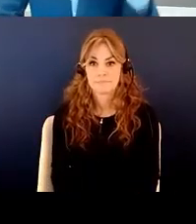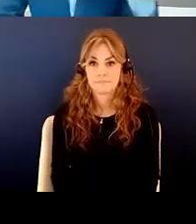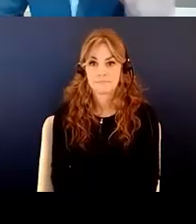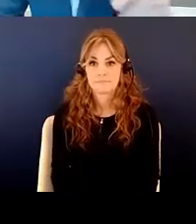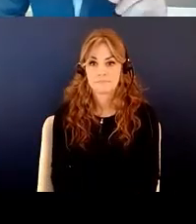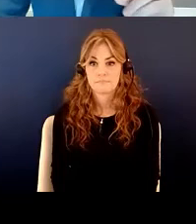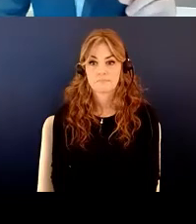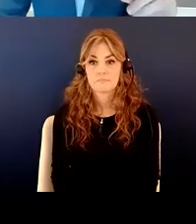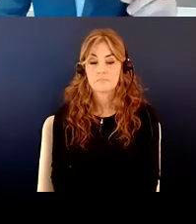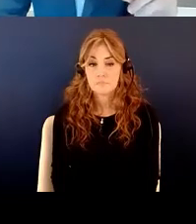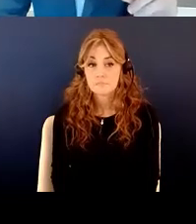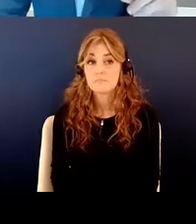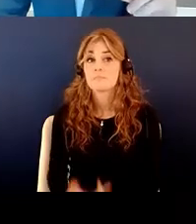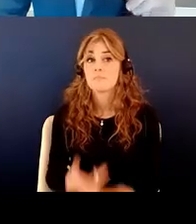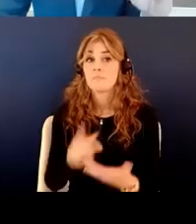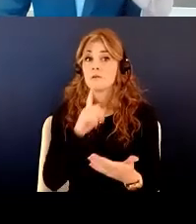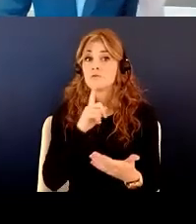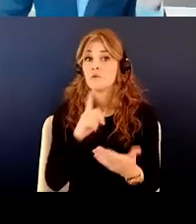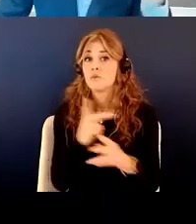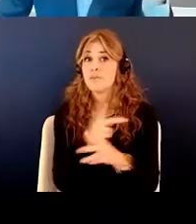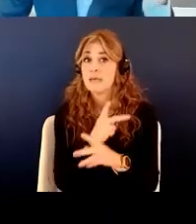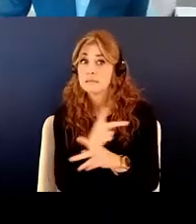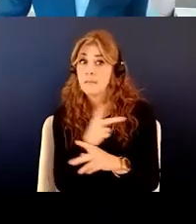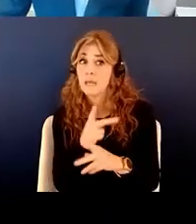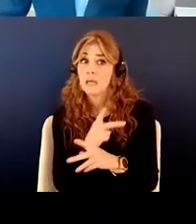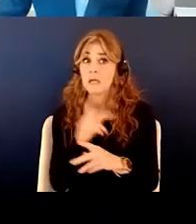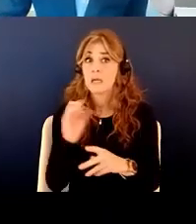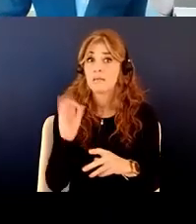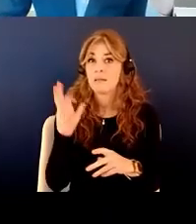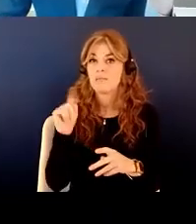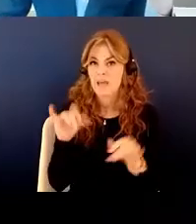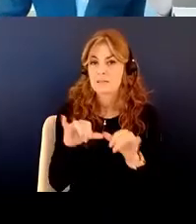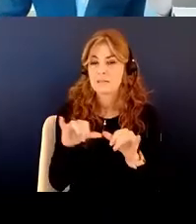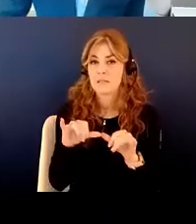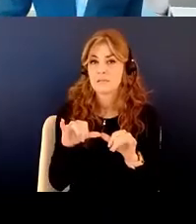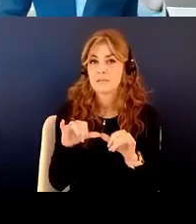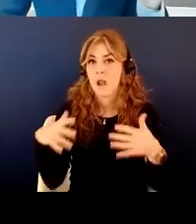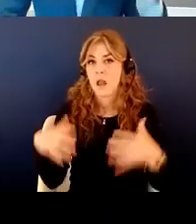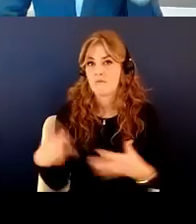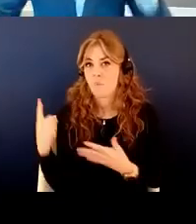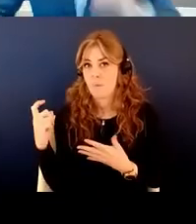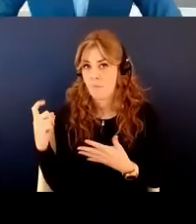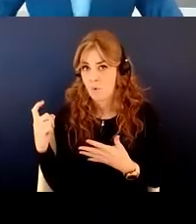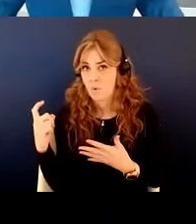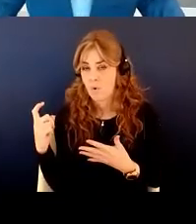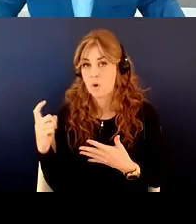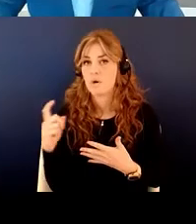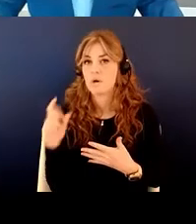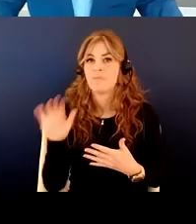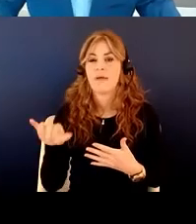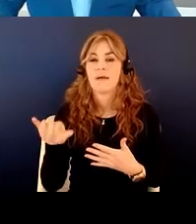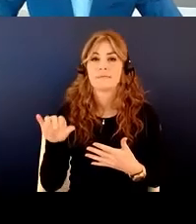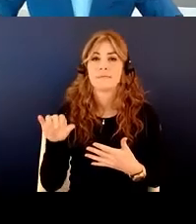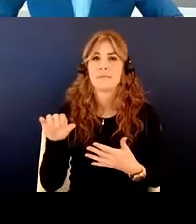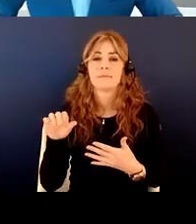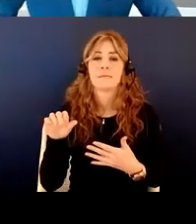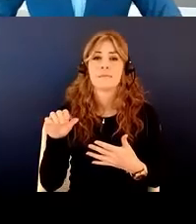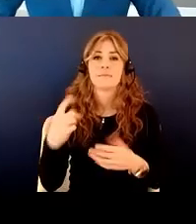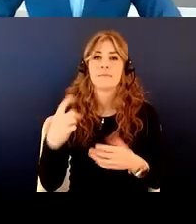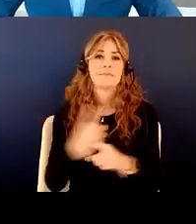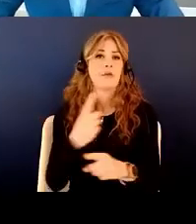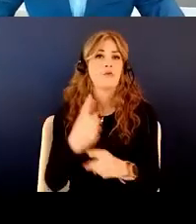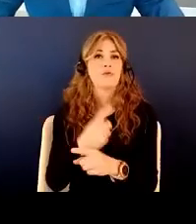Okay, so you've estimated the effect size. Now there's that one other piece of information that you need to estimate, and that's the standard error of the effect